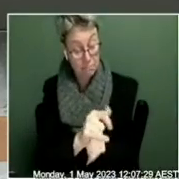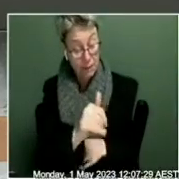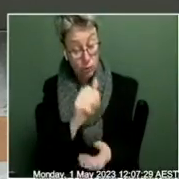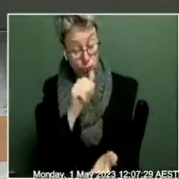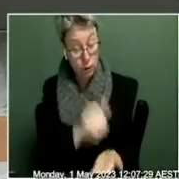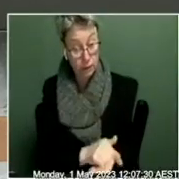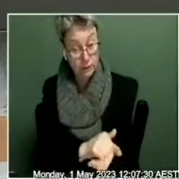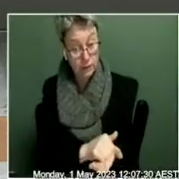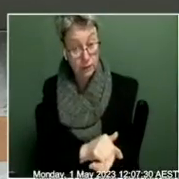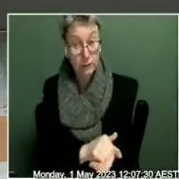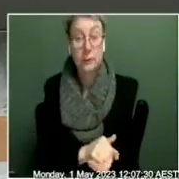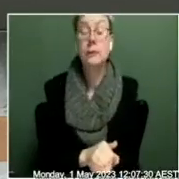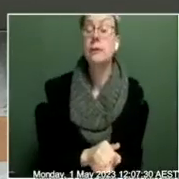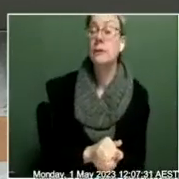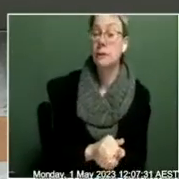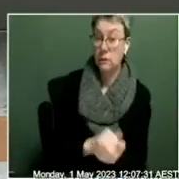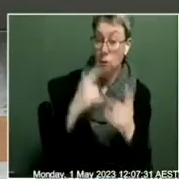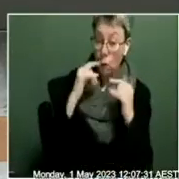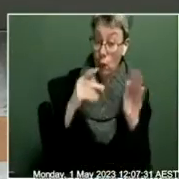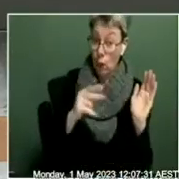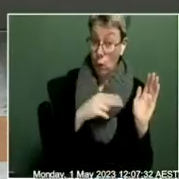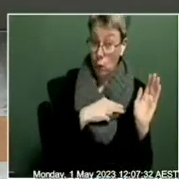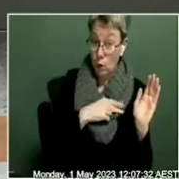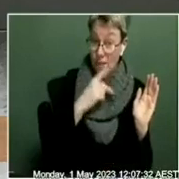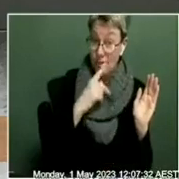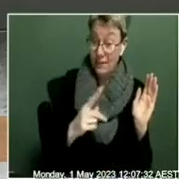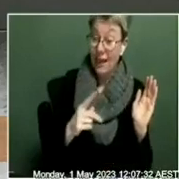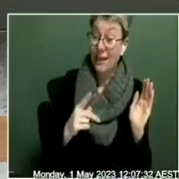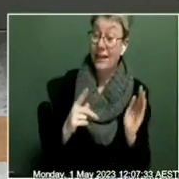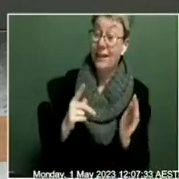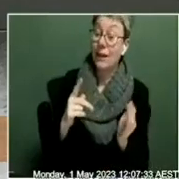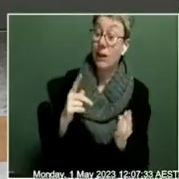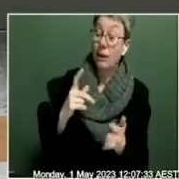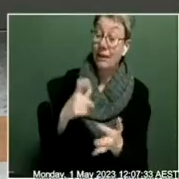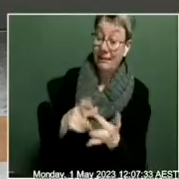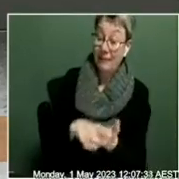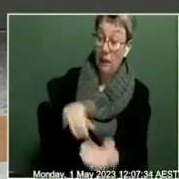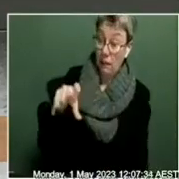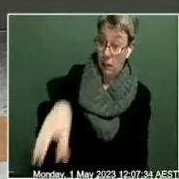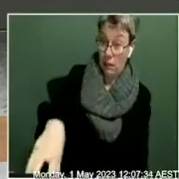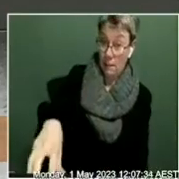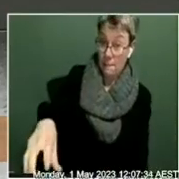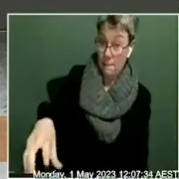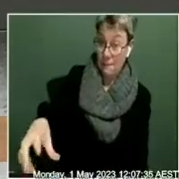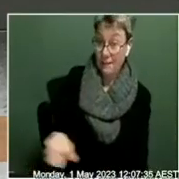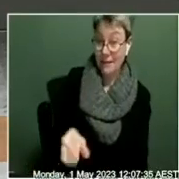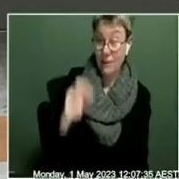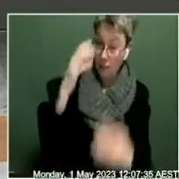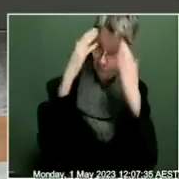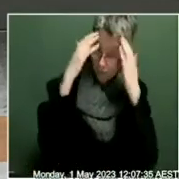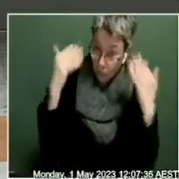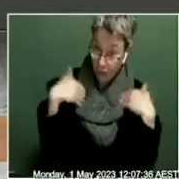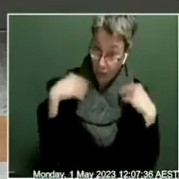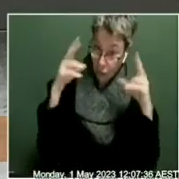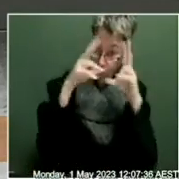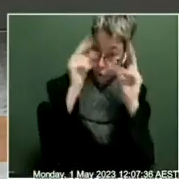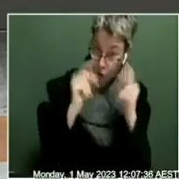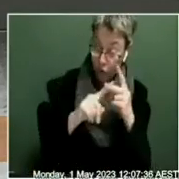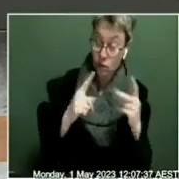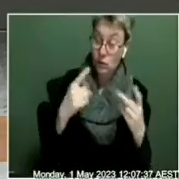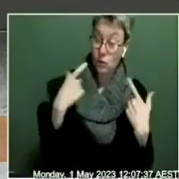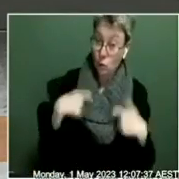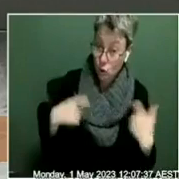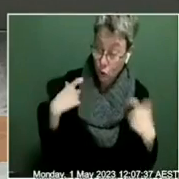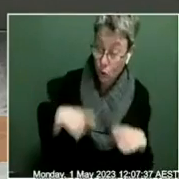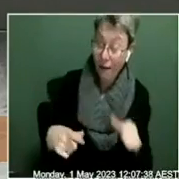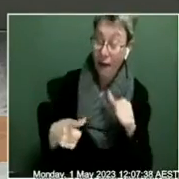of mental health nurses, social workers, alcohol and drugs workers to help them provide a health response to